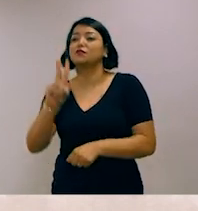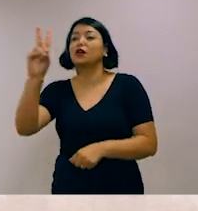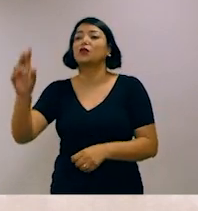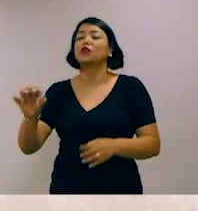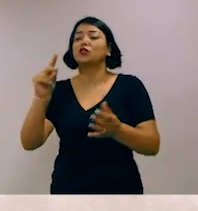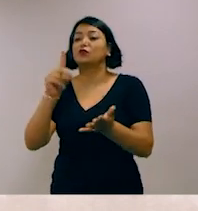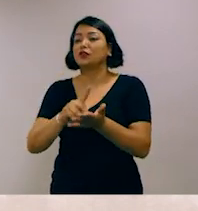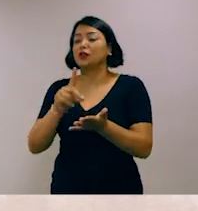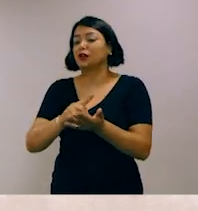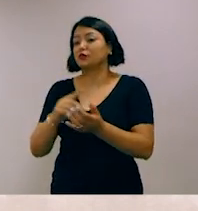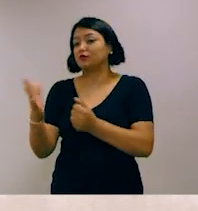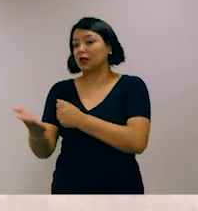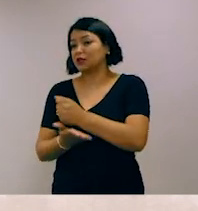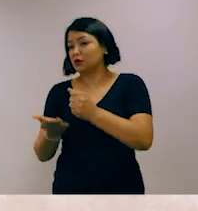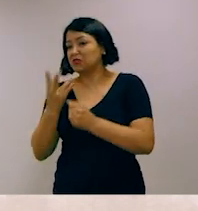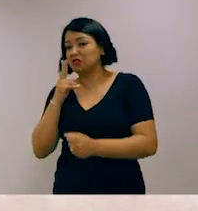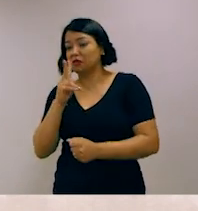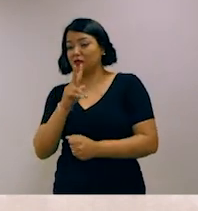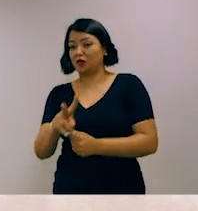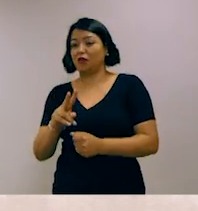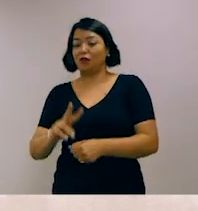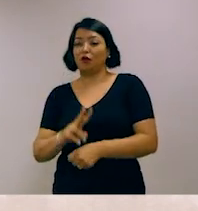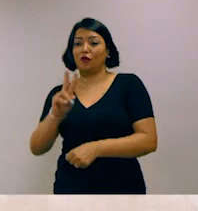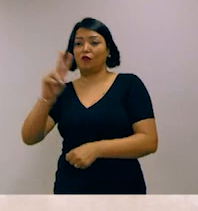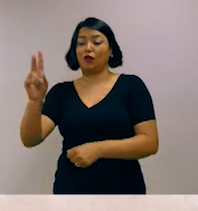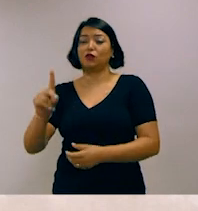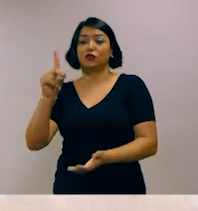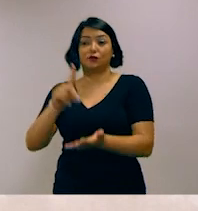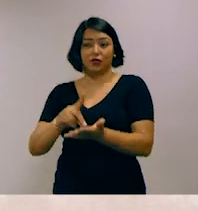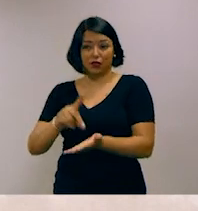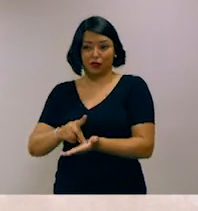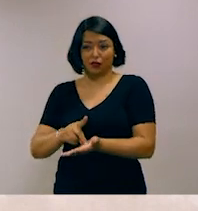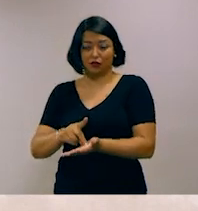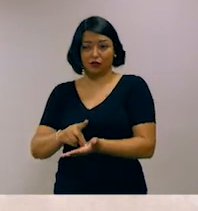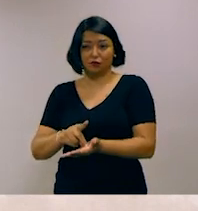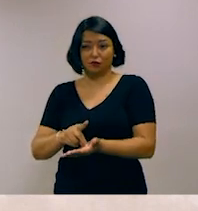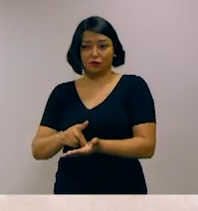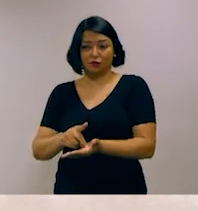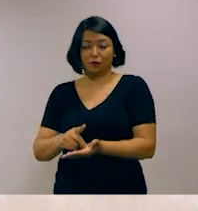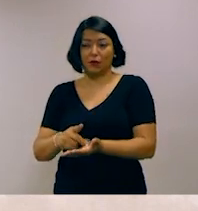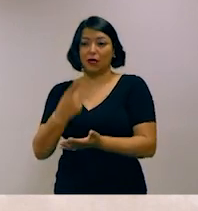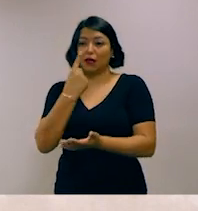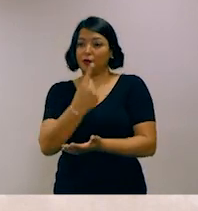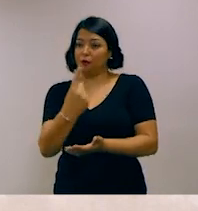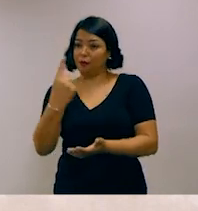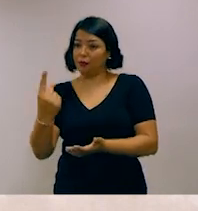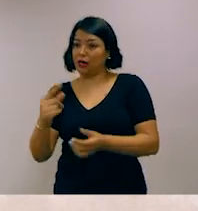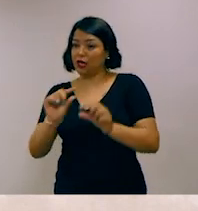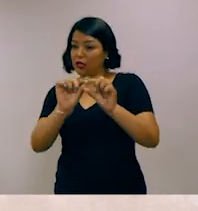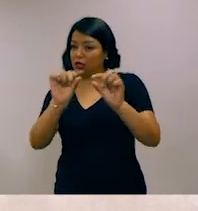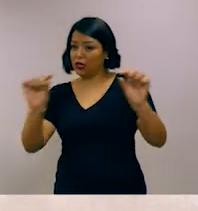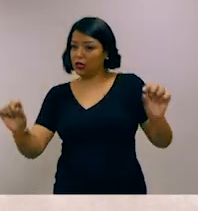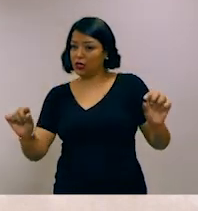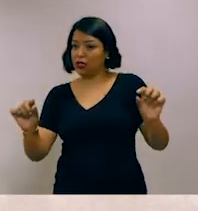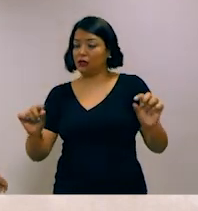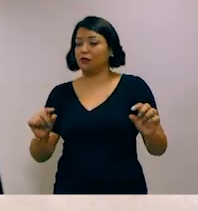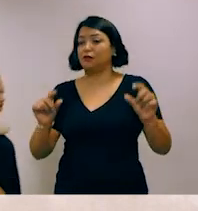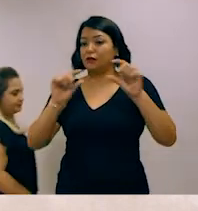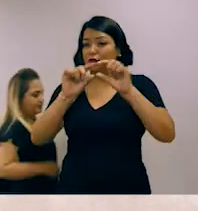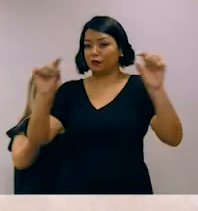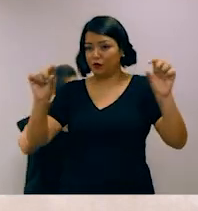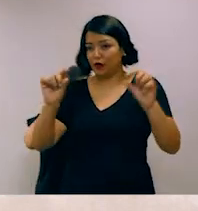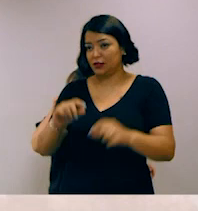presentations, and how these values are put in fact. You can see they are real values, and for each